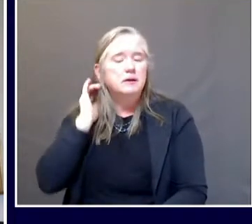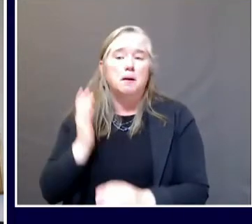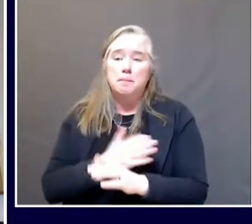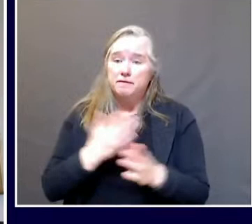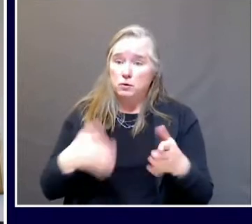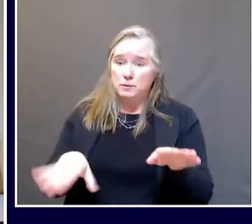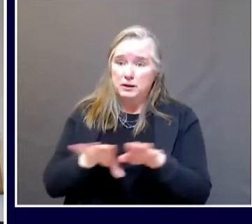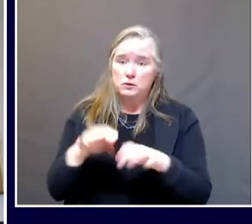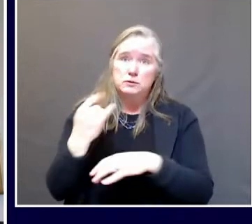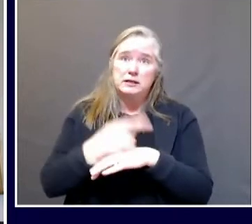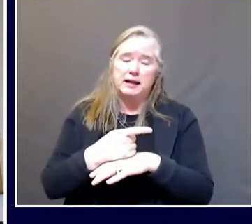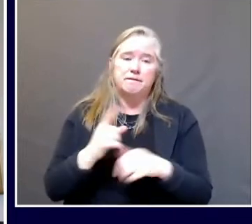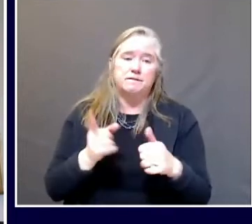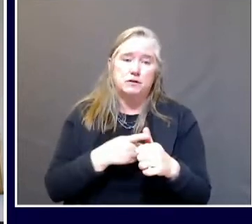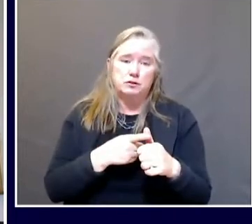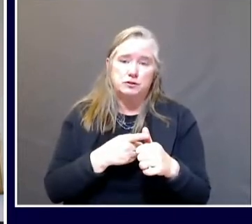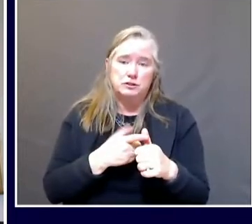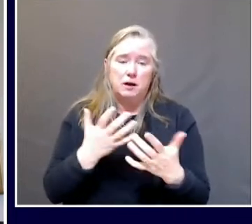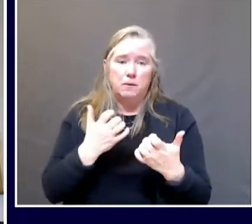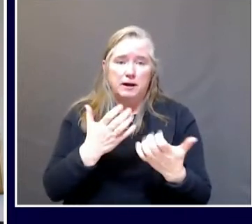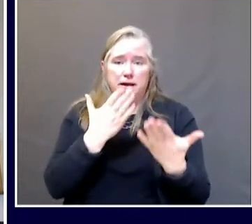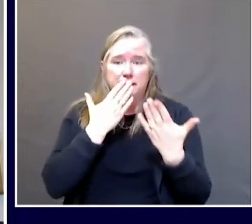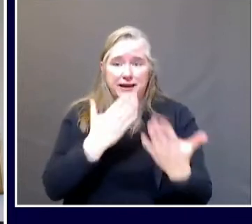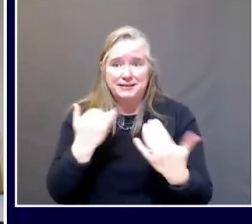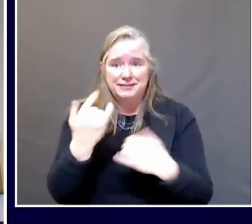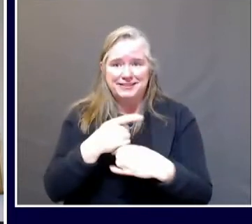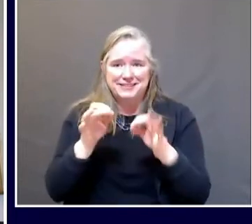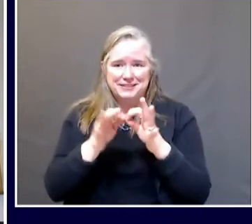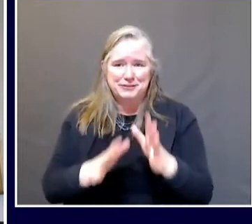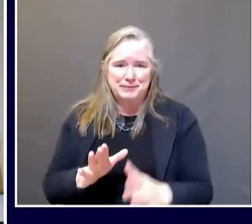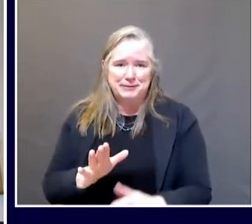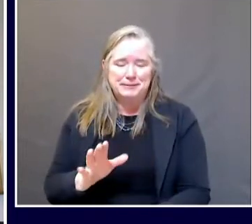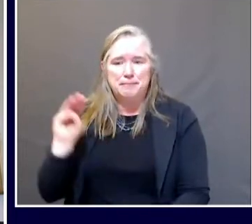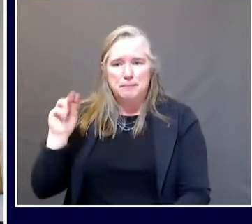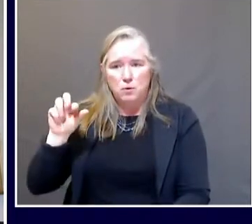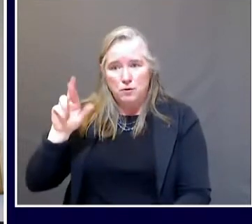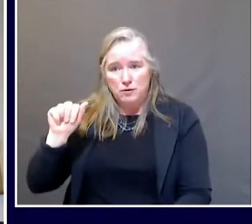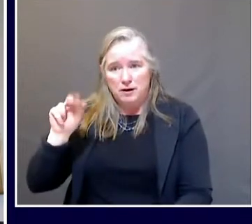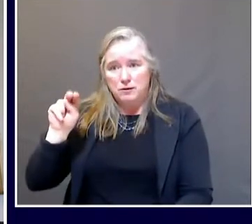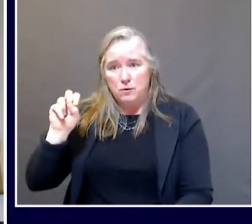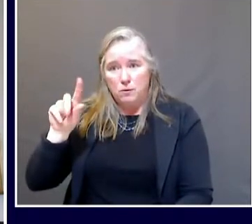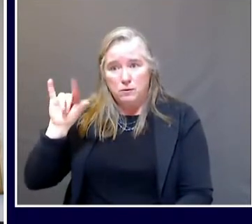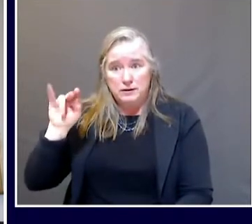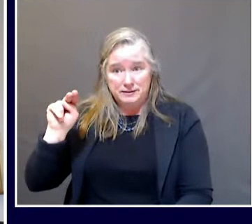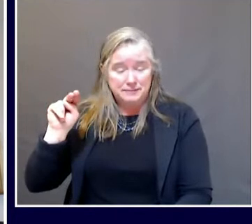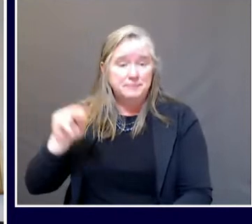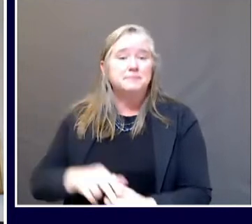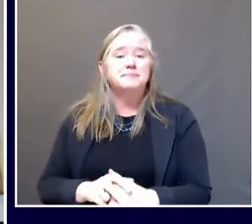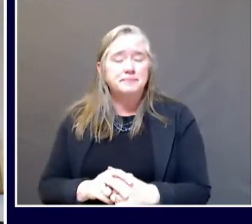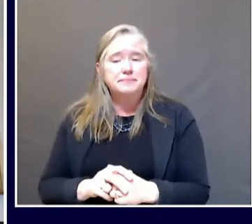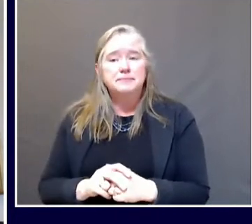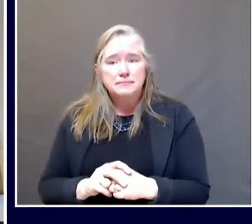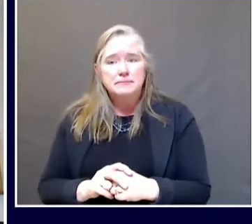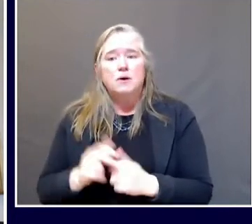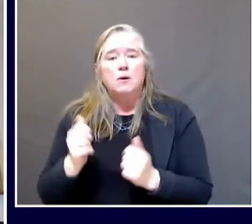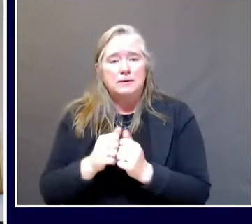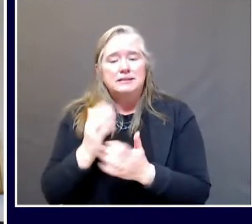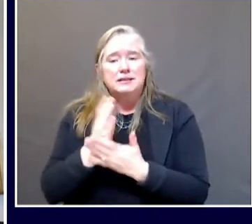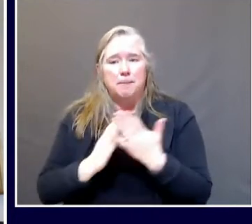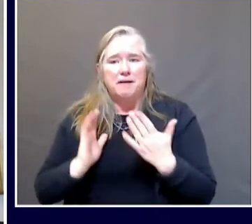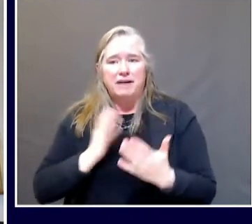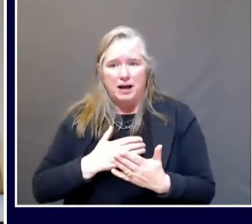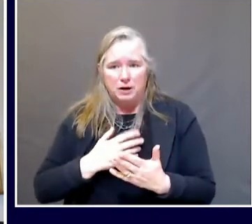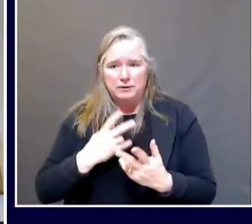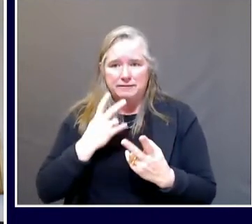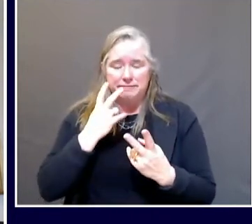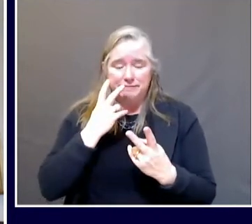a moment to thank today's interpreter, Maura Nolan. Given some of the audiovisual challenges that we've